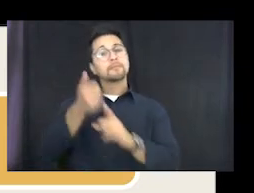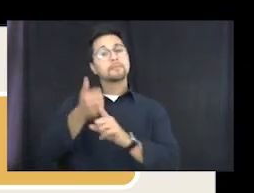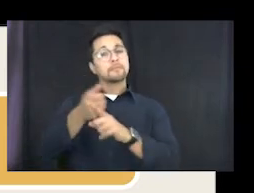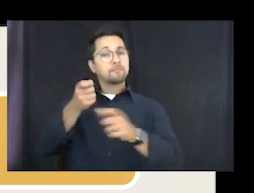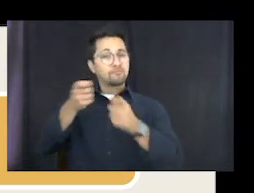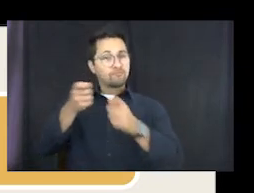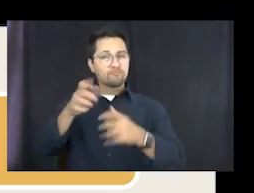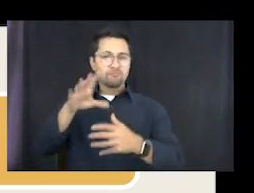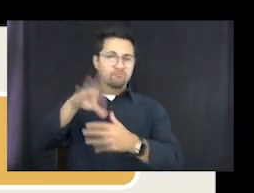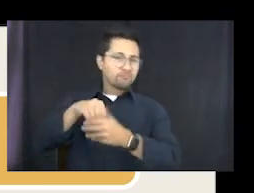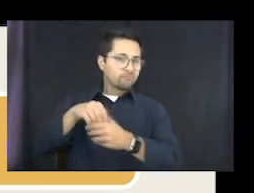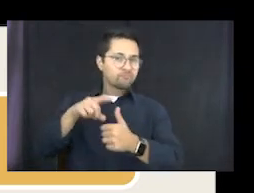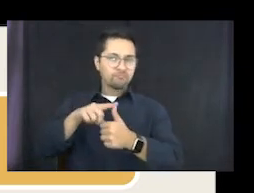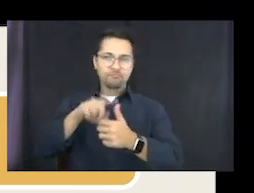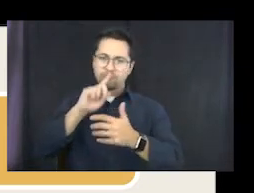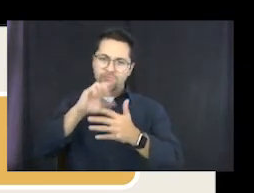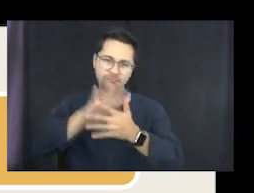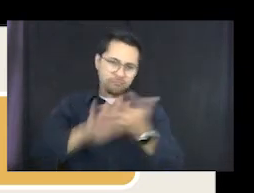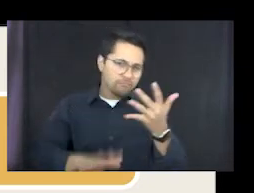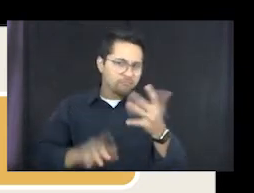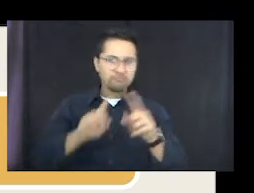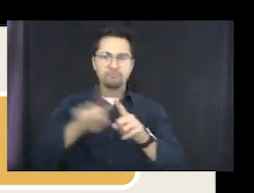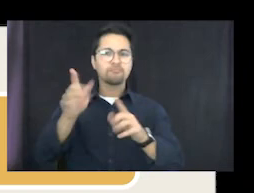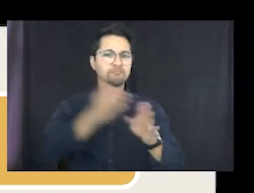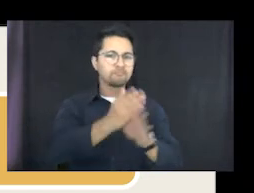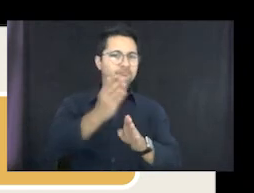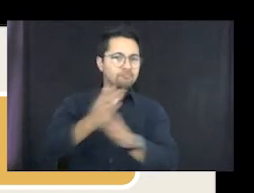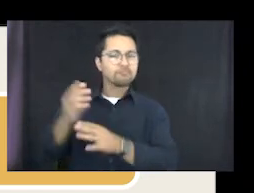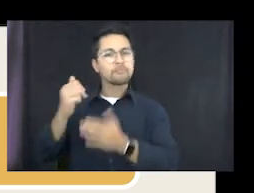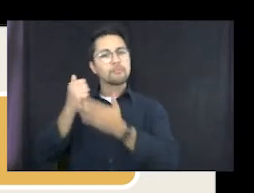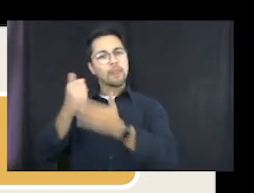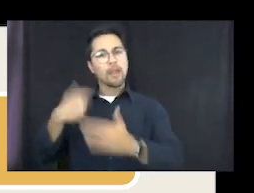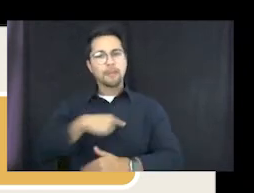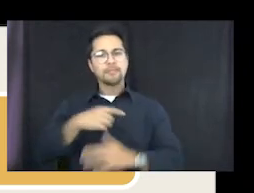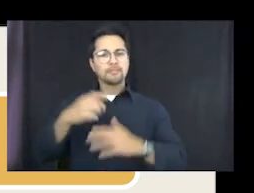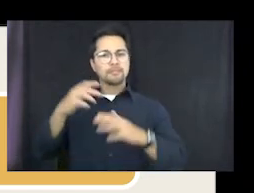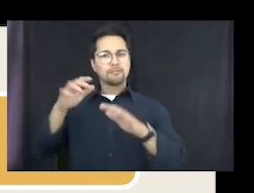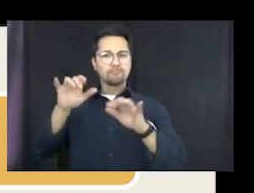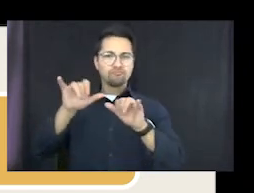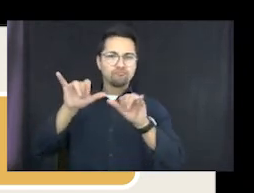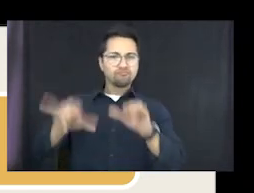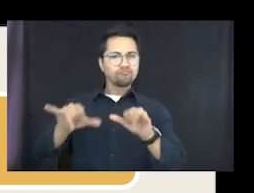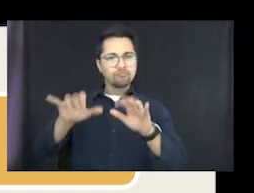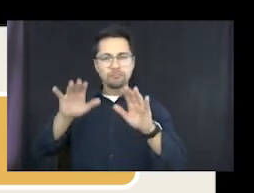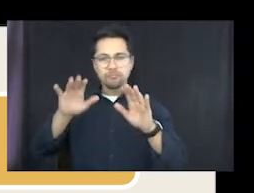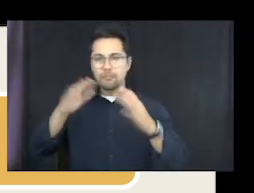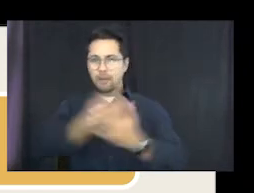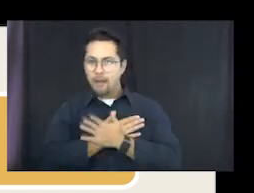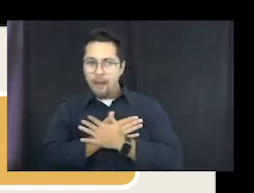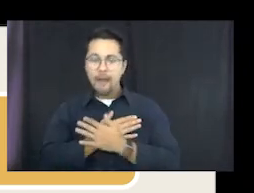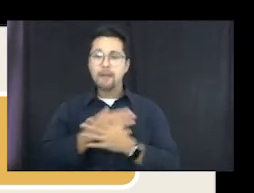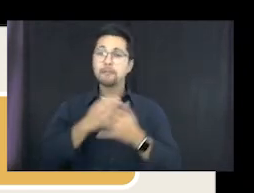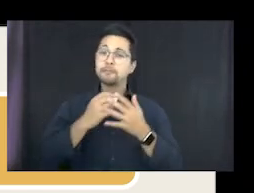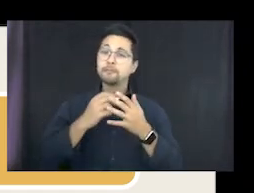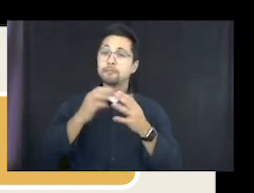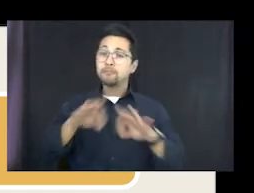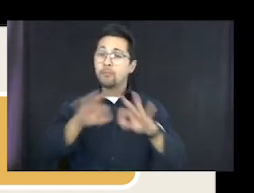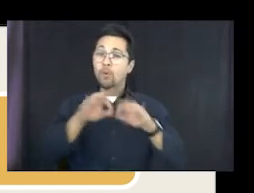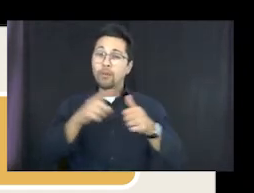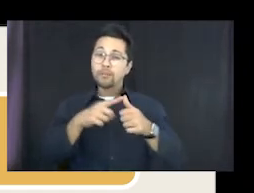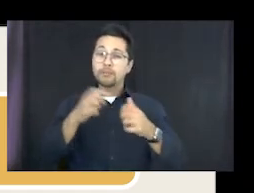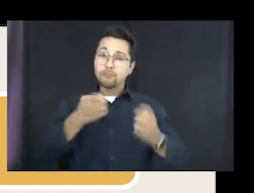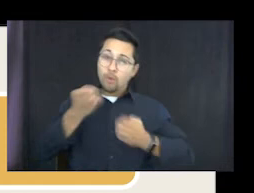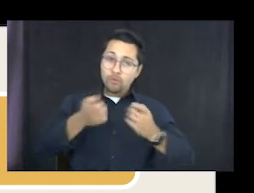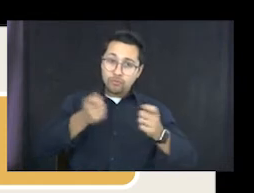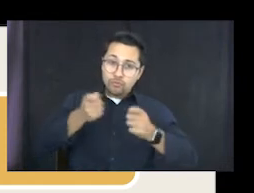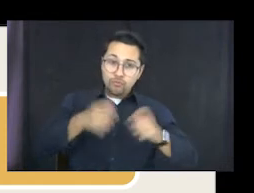Self-regulation encompasses a variety of different areas that help us stay calm and get things done. Key areas that we are going to focus on are having emotional